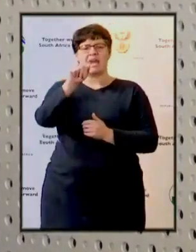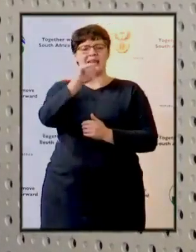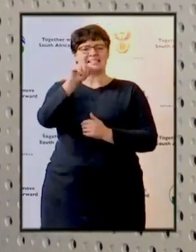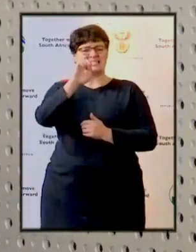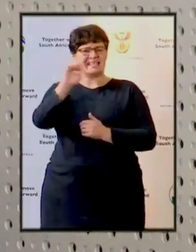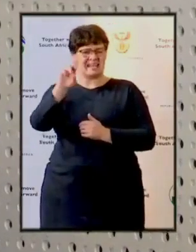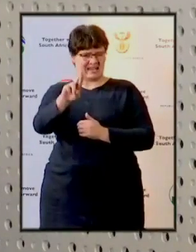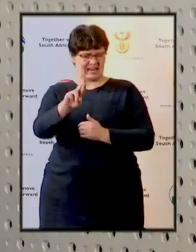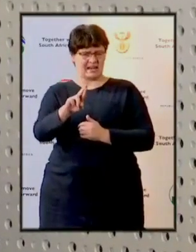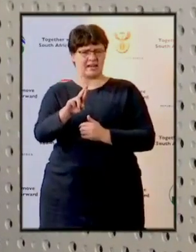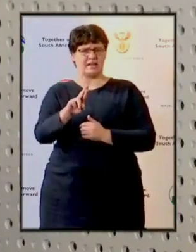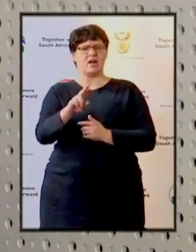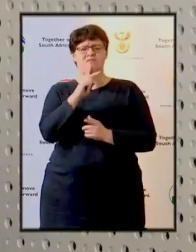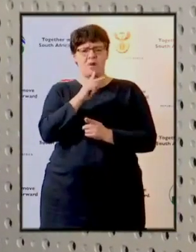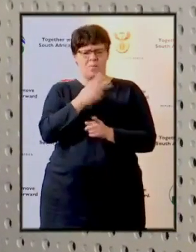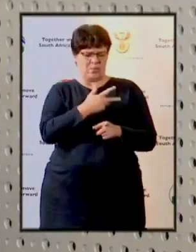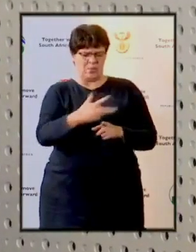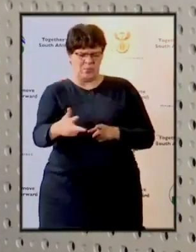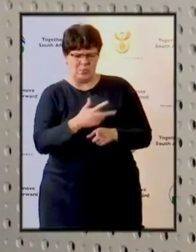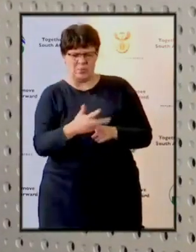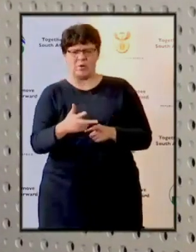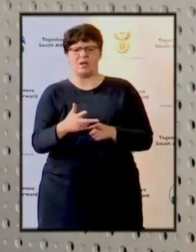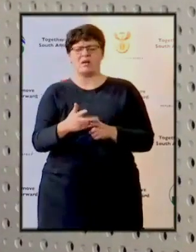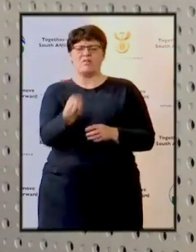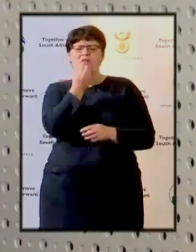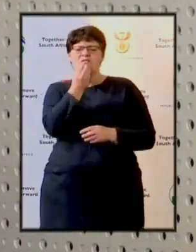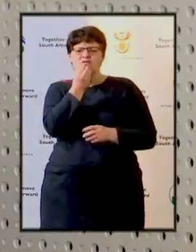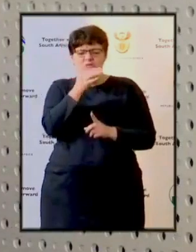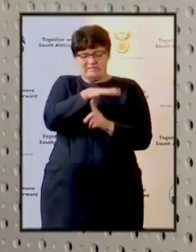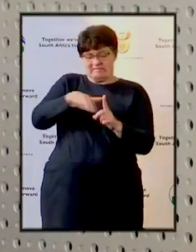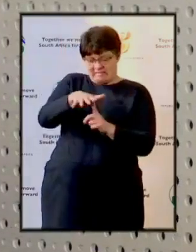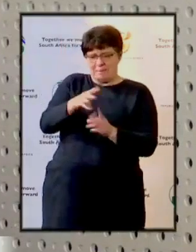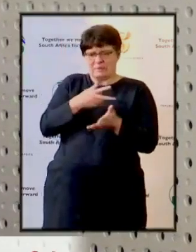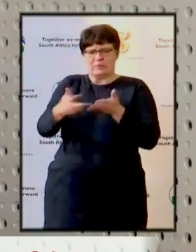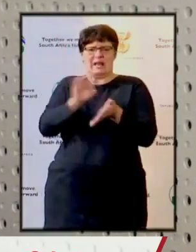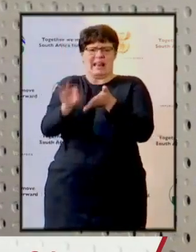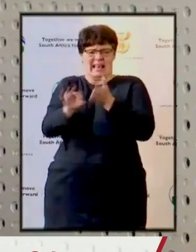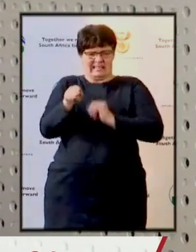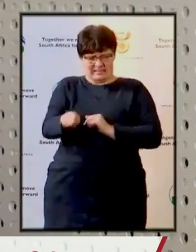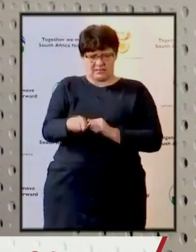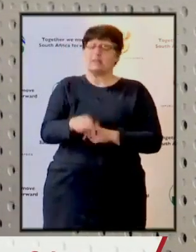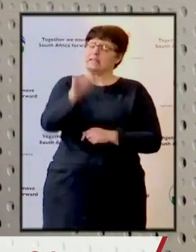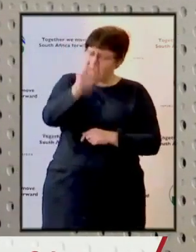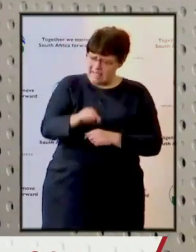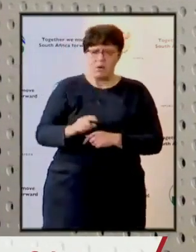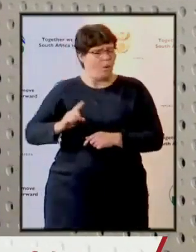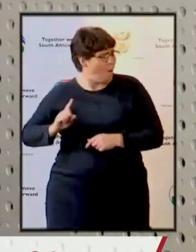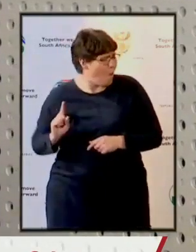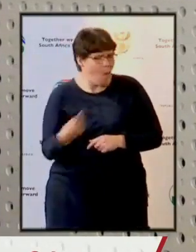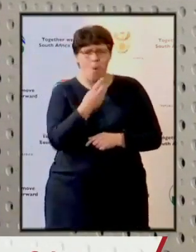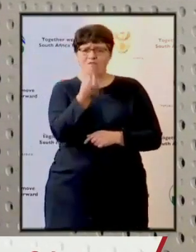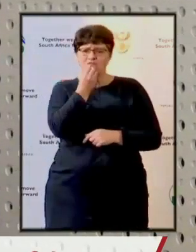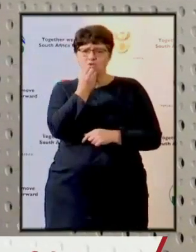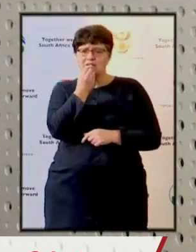on fumigation and so on at food outlets, of course, we basically would like all food outlets always to have the